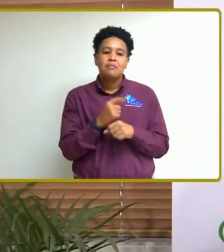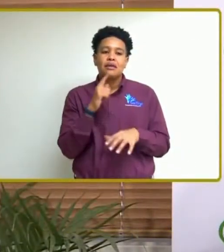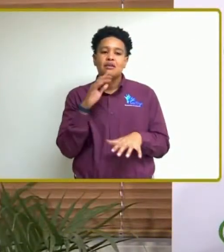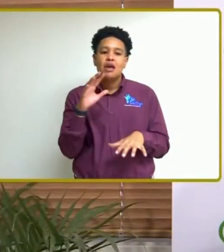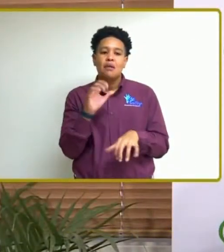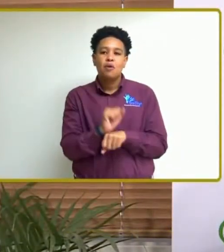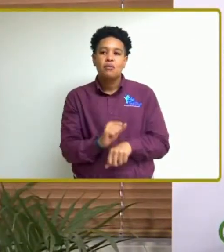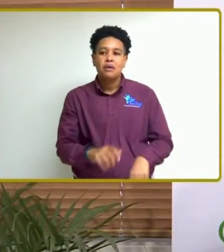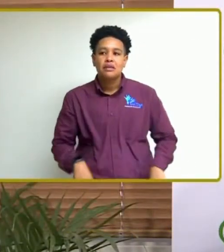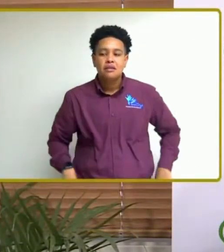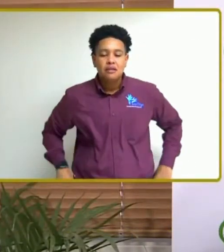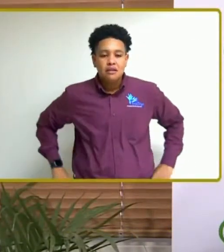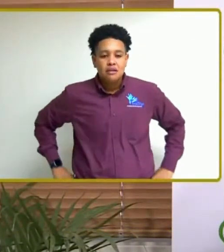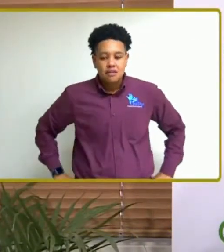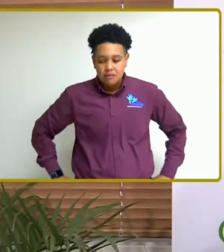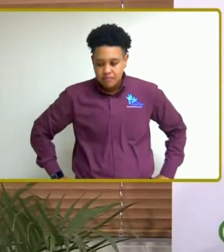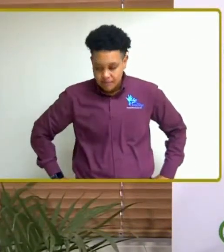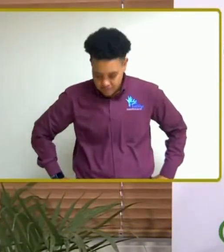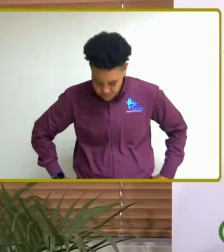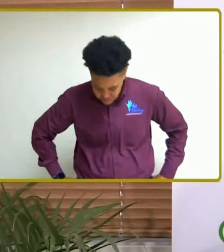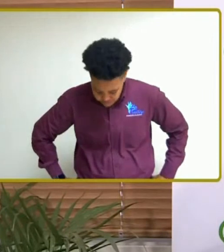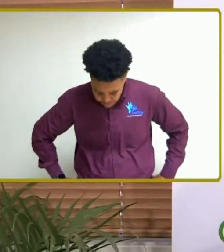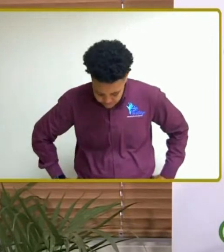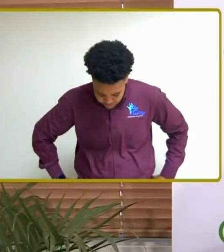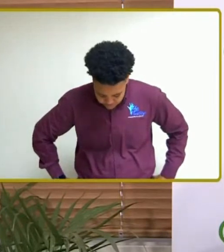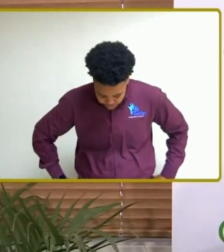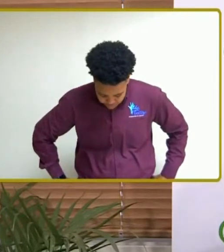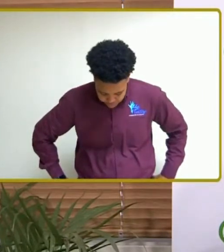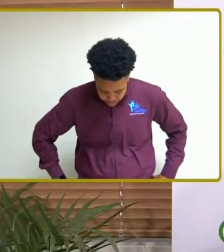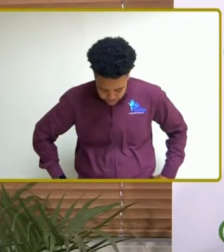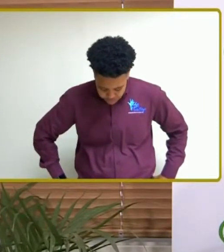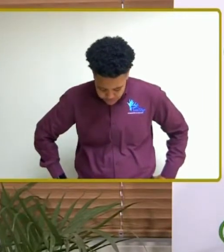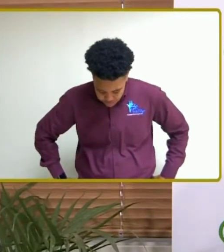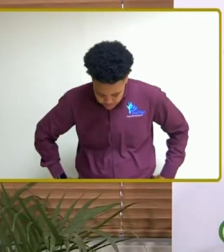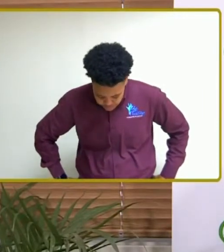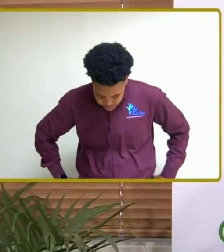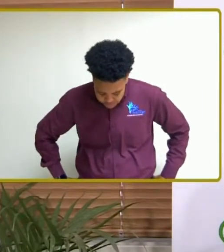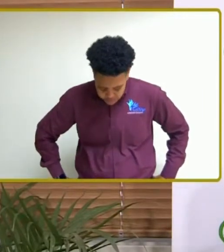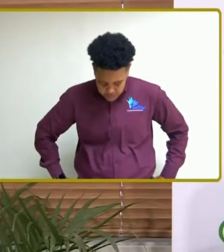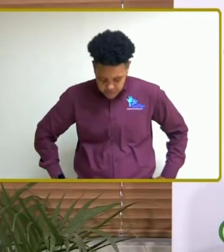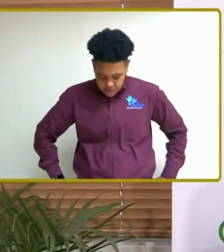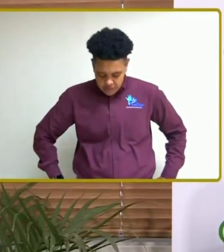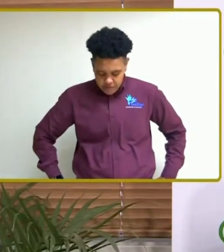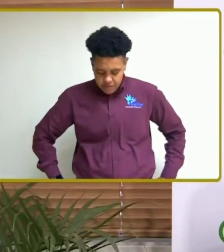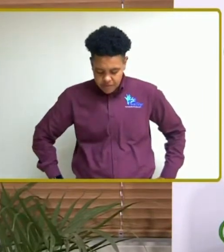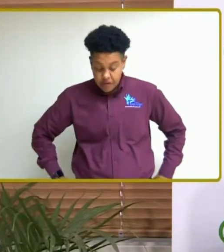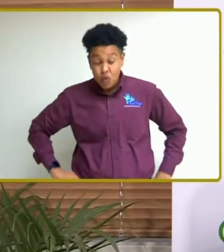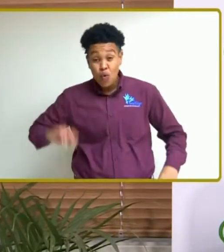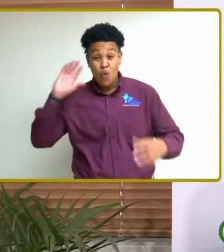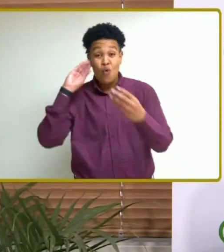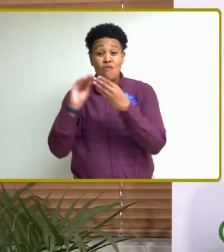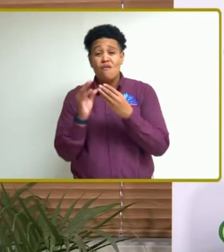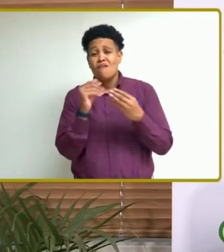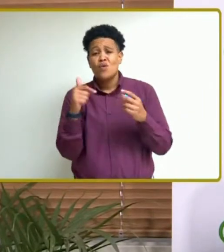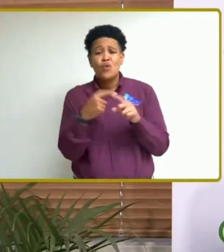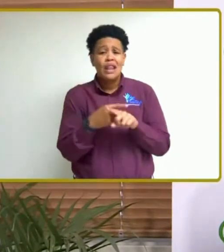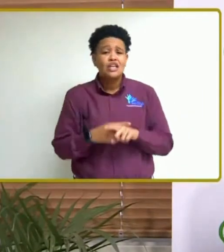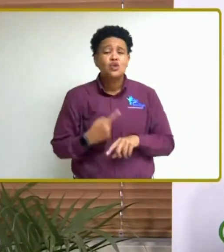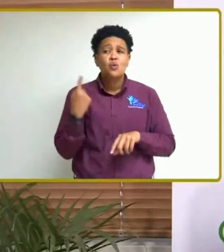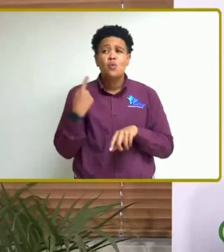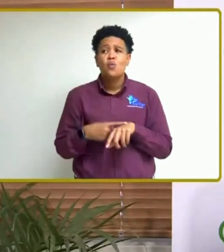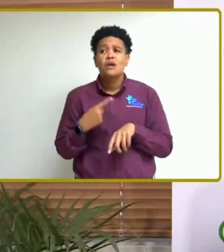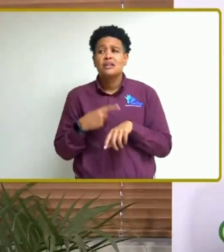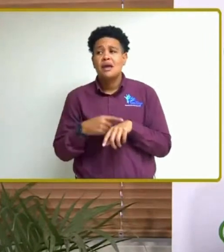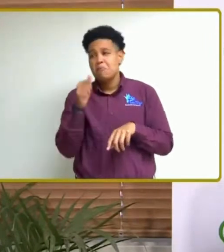appointment. But overall, Minister, with the few glitches in terms of the one-time password